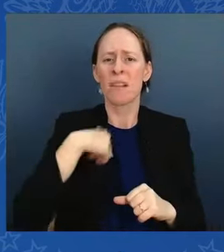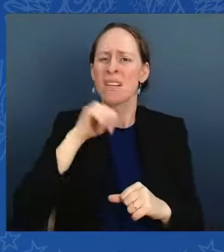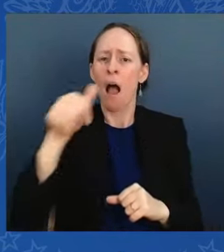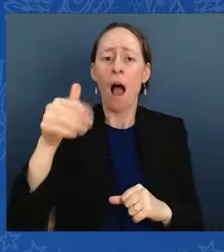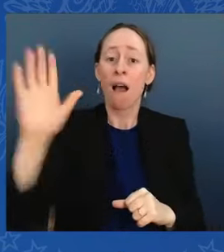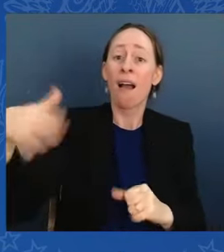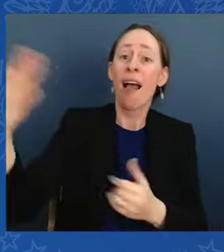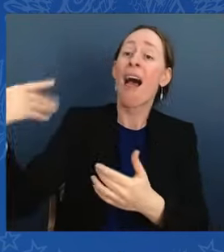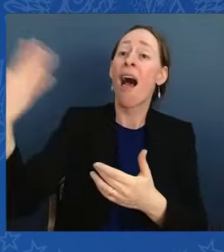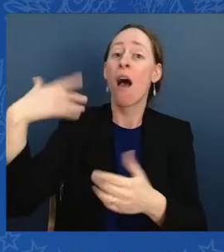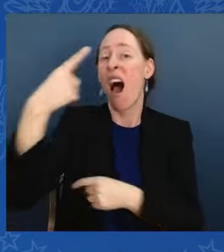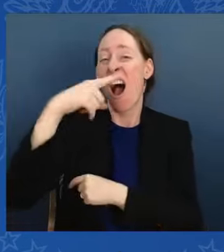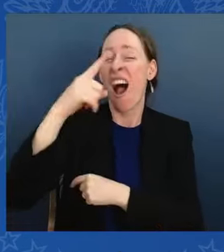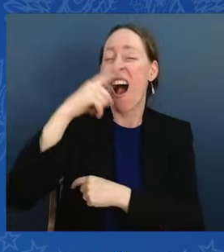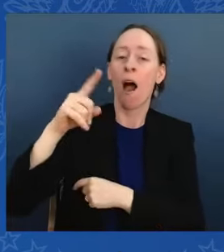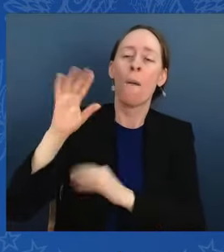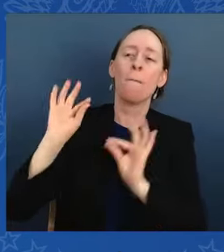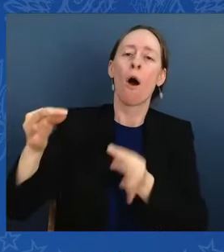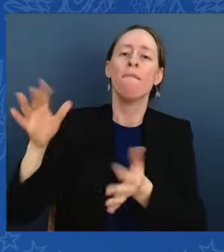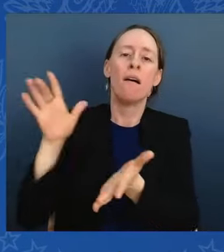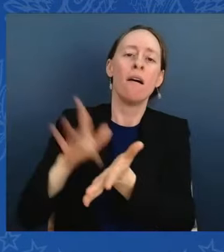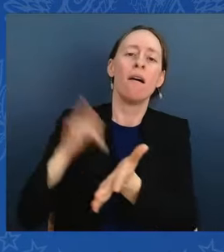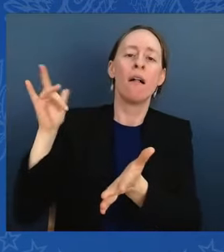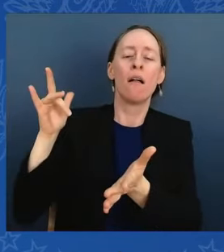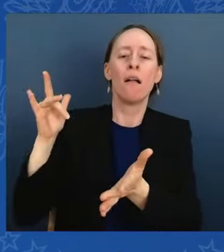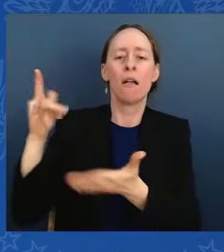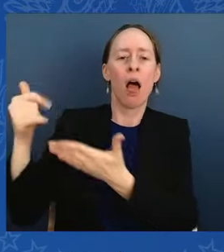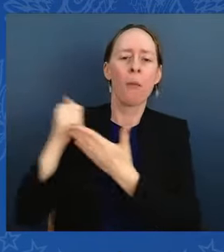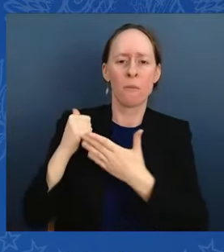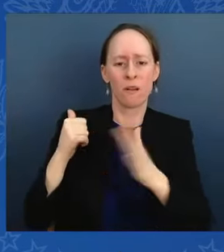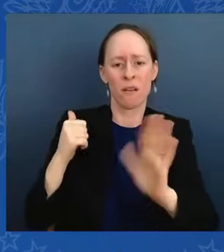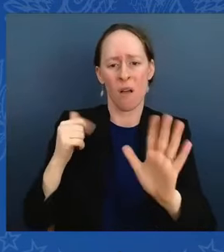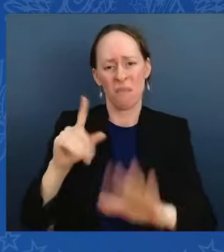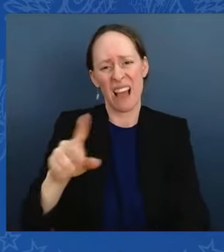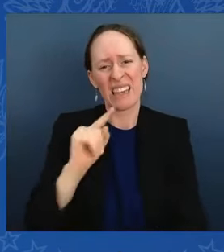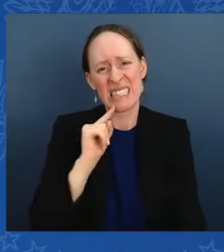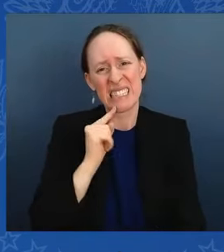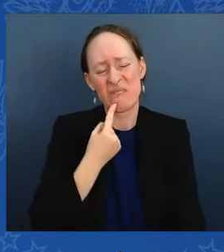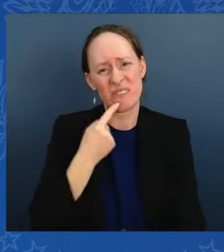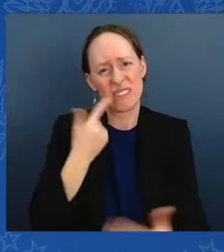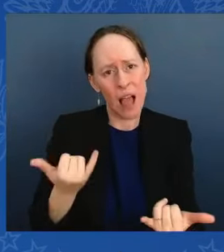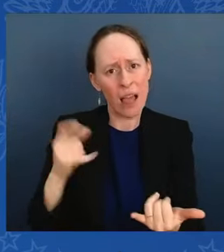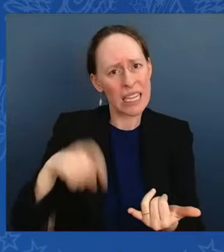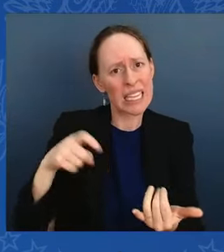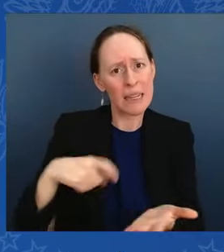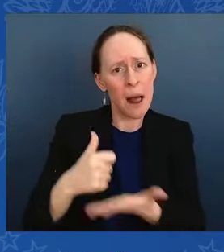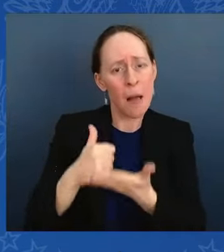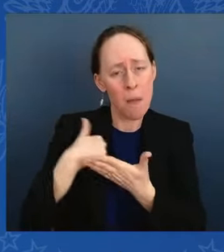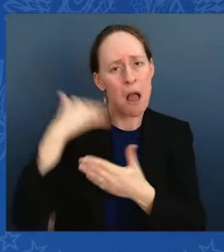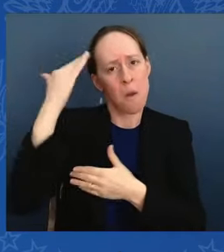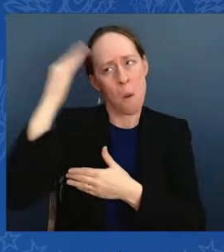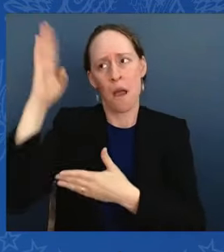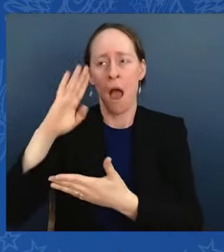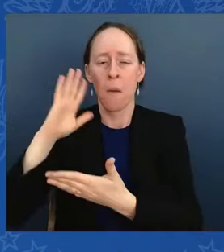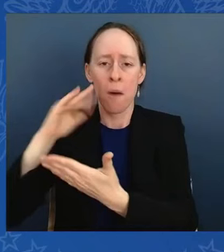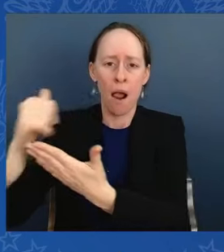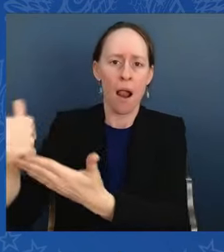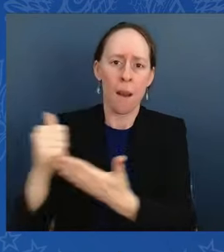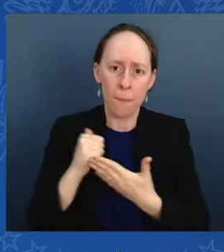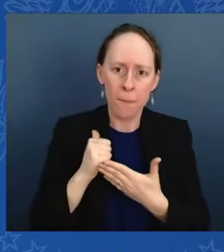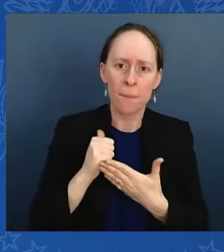but we do need the help. And I know that God can send us that help, some of that help in the way of government administration.